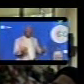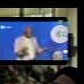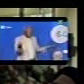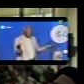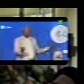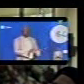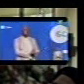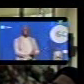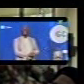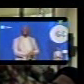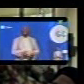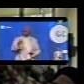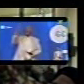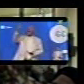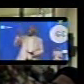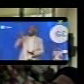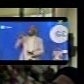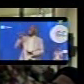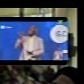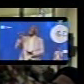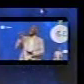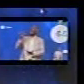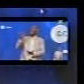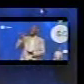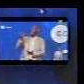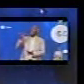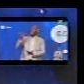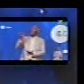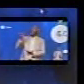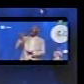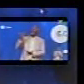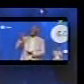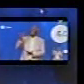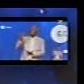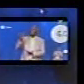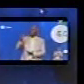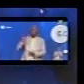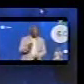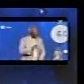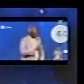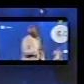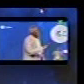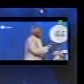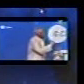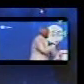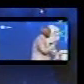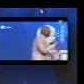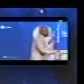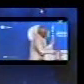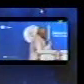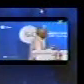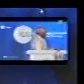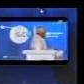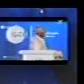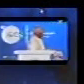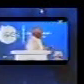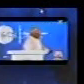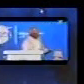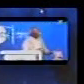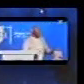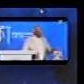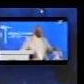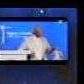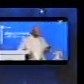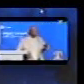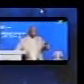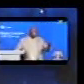it will no more regard them. They pray and God doesn't pay attention. They